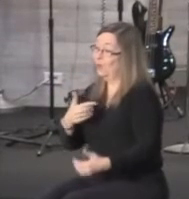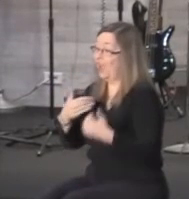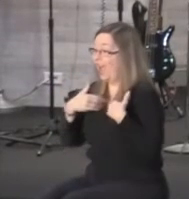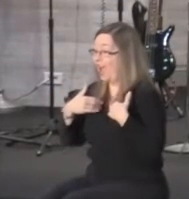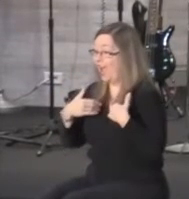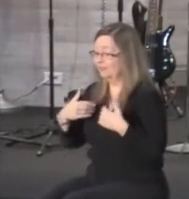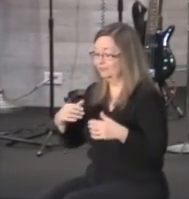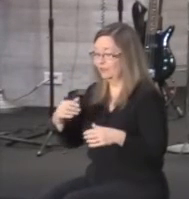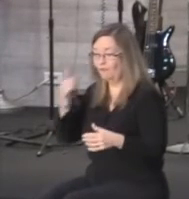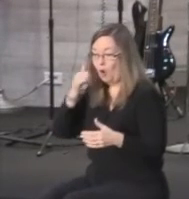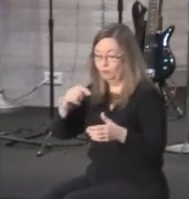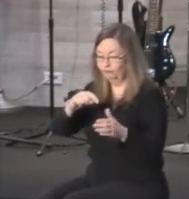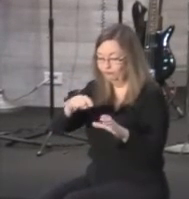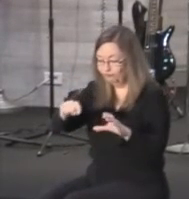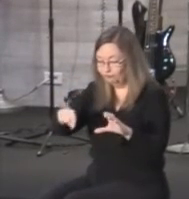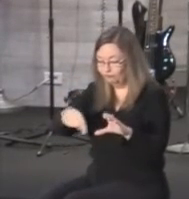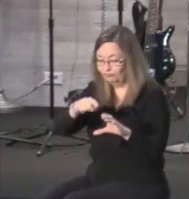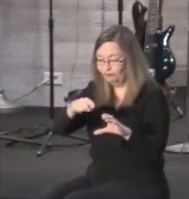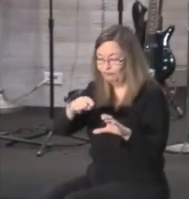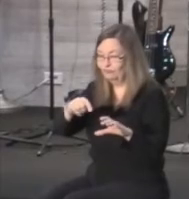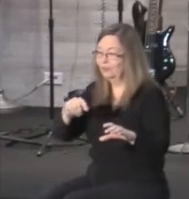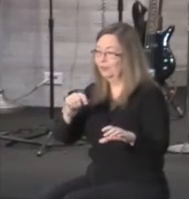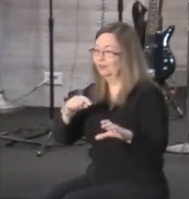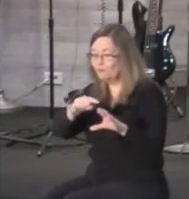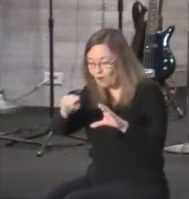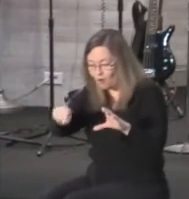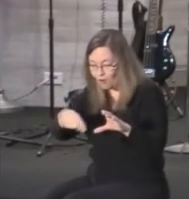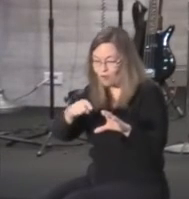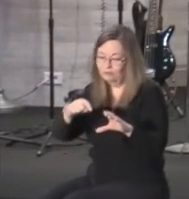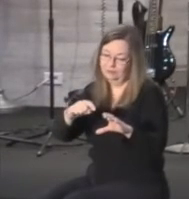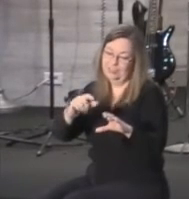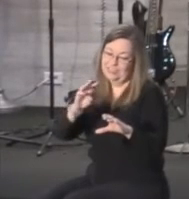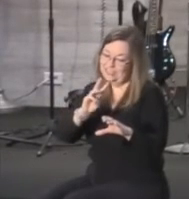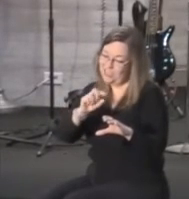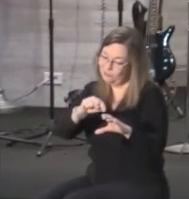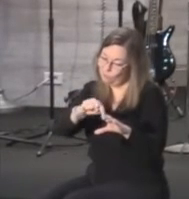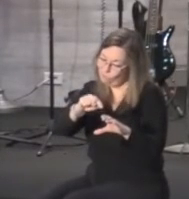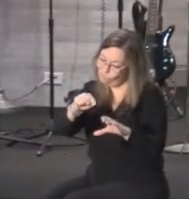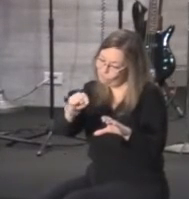dial phone. You took it and you cranked it. Yeah, rotary dial.